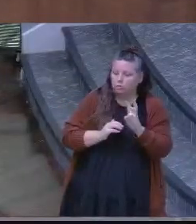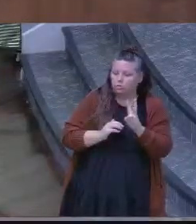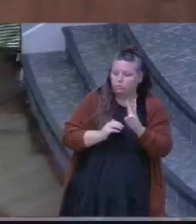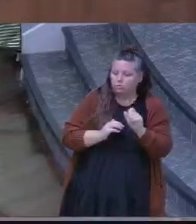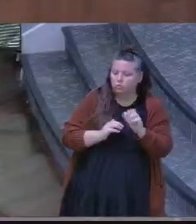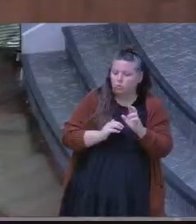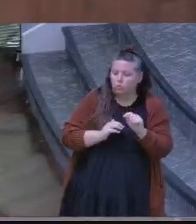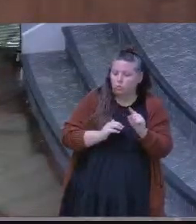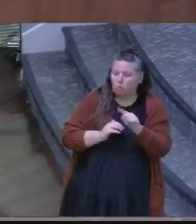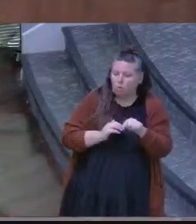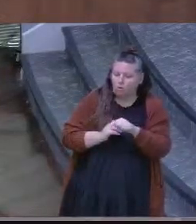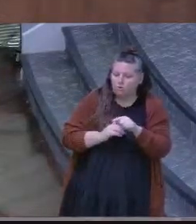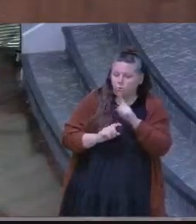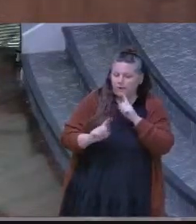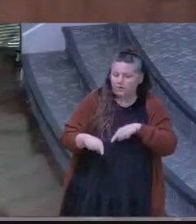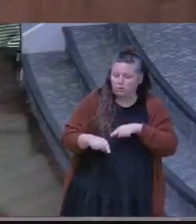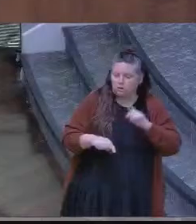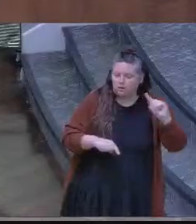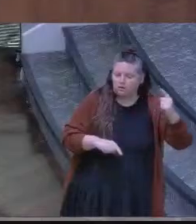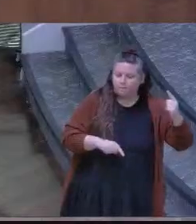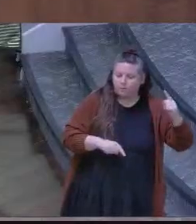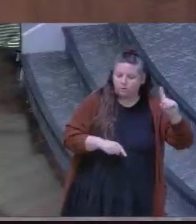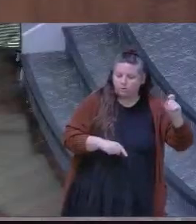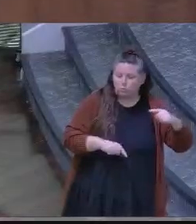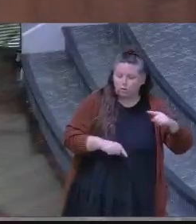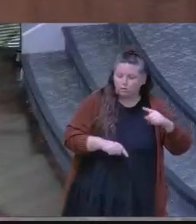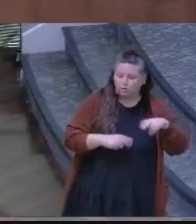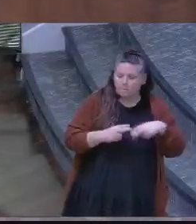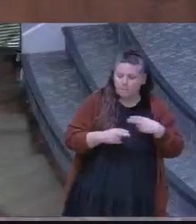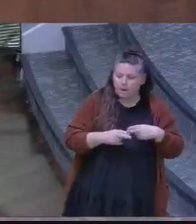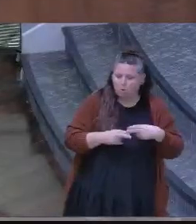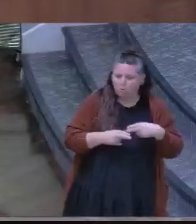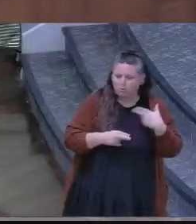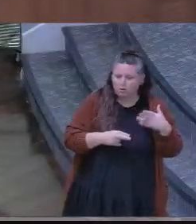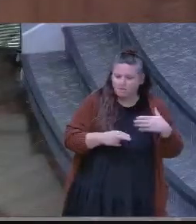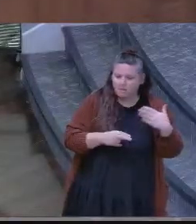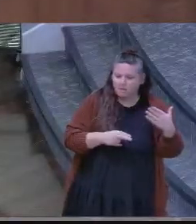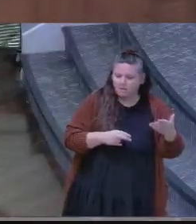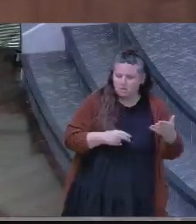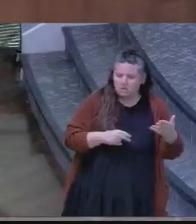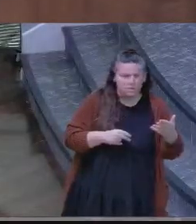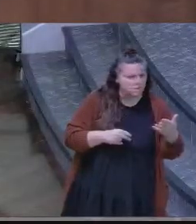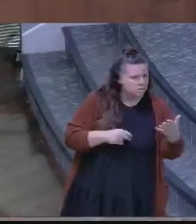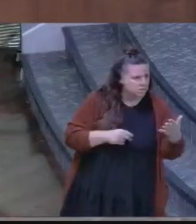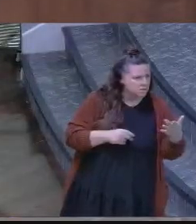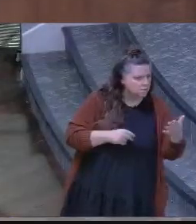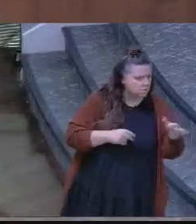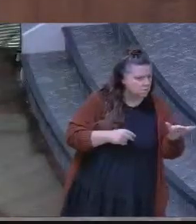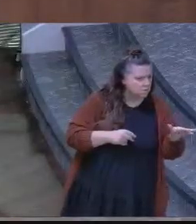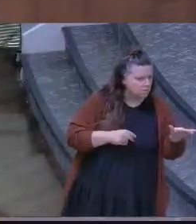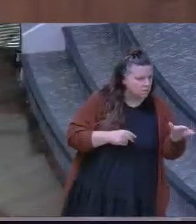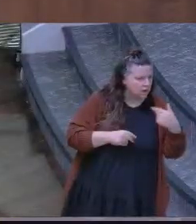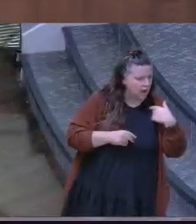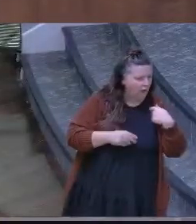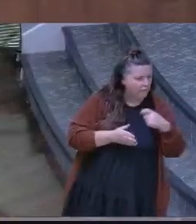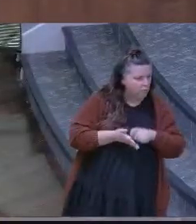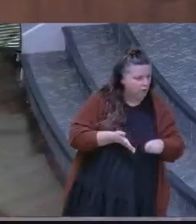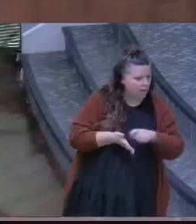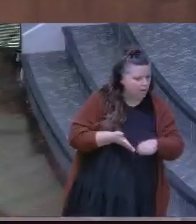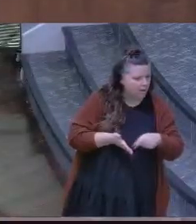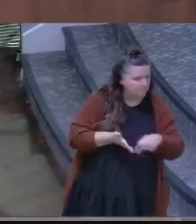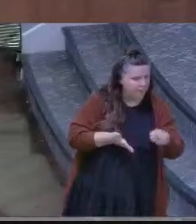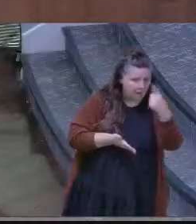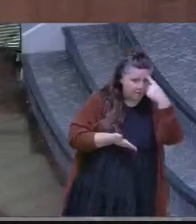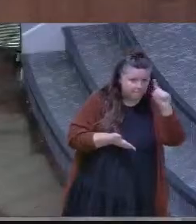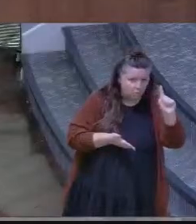came up. You had questions about I have written here, the pay for leave.